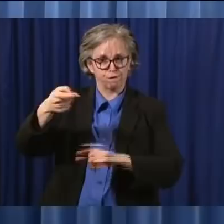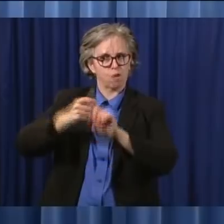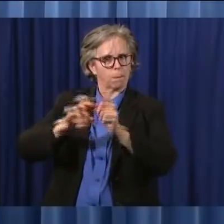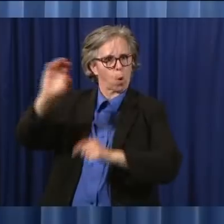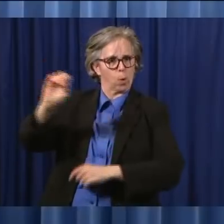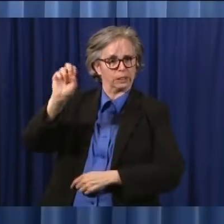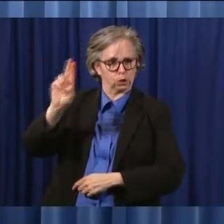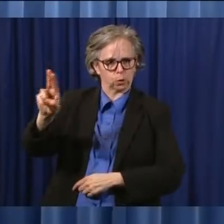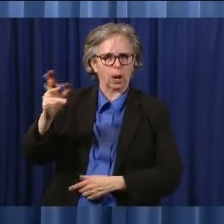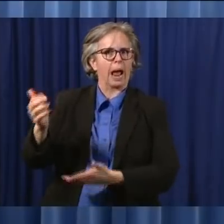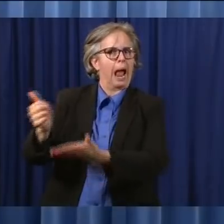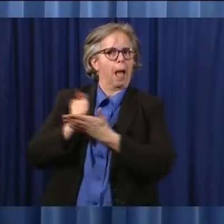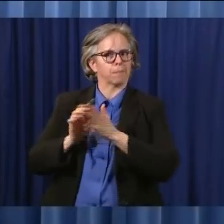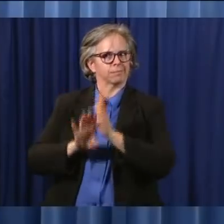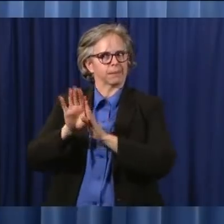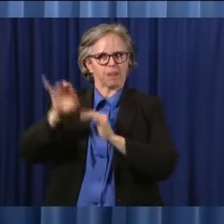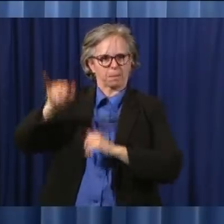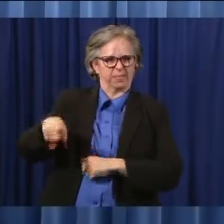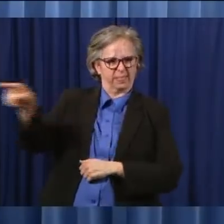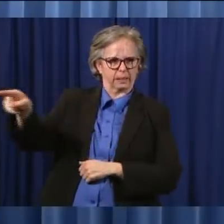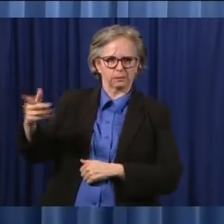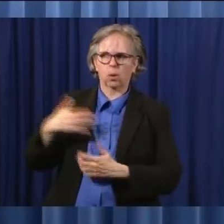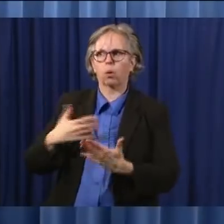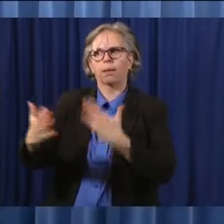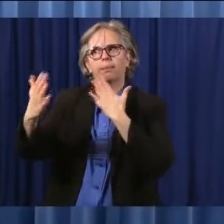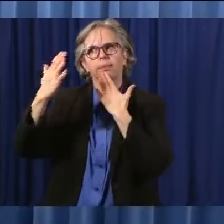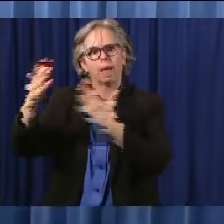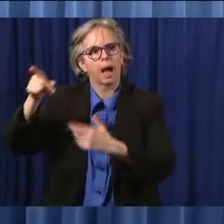thank them for providing that tool.